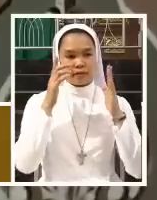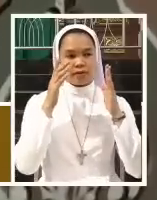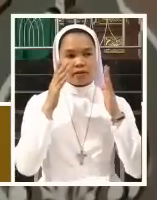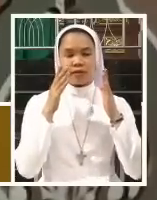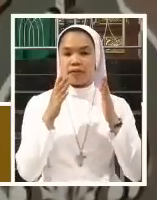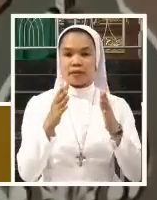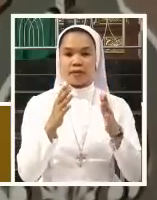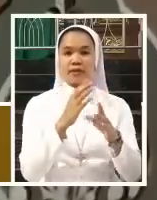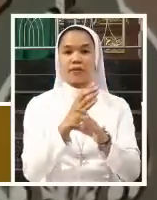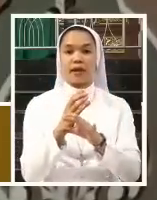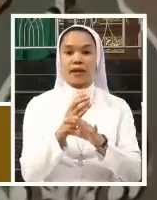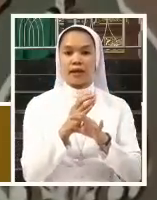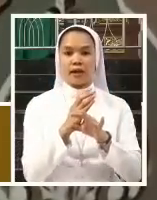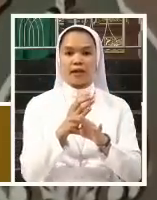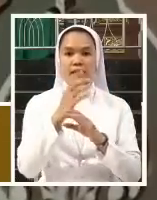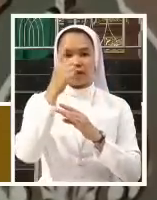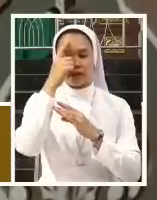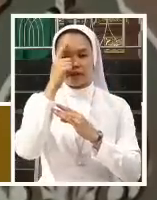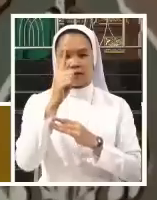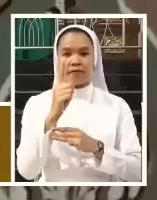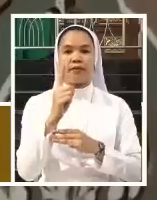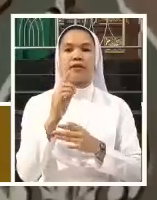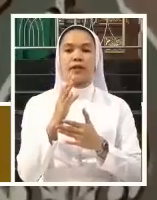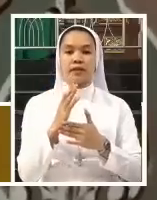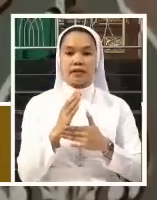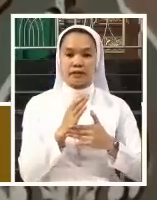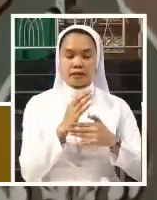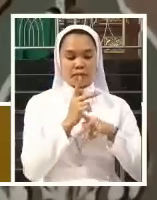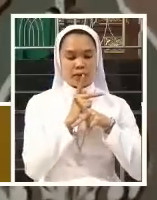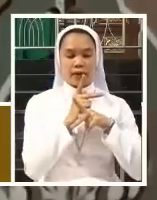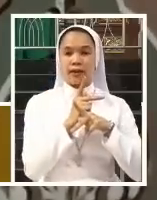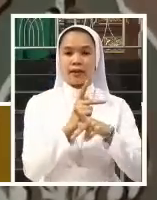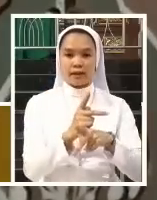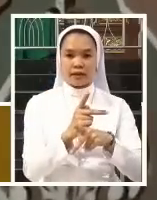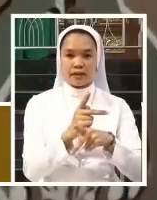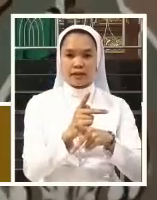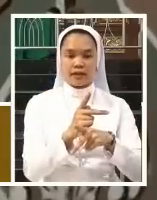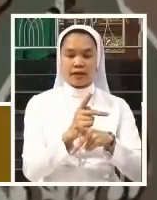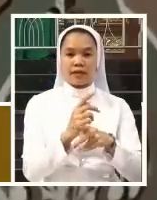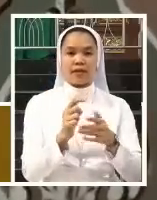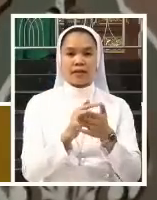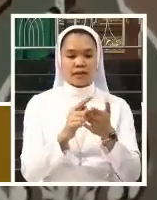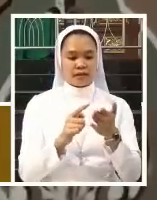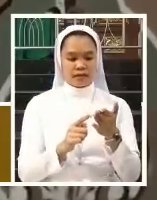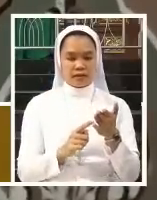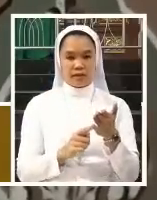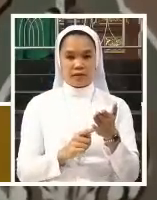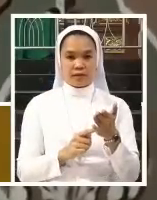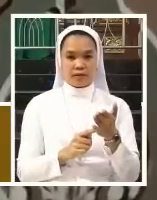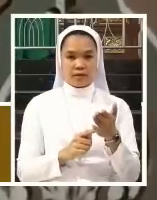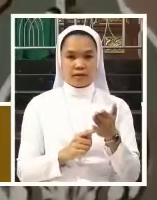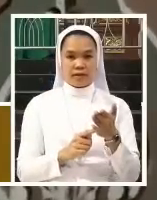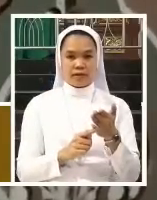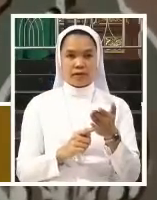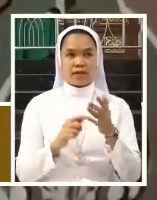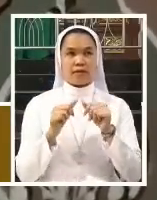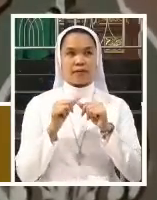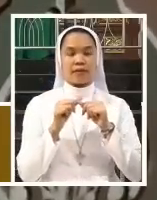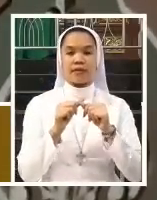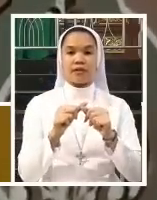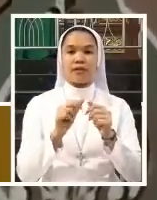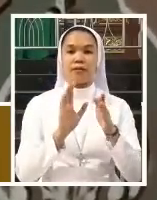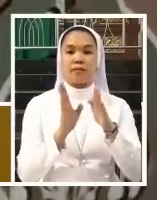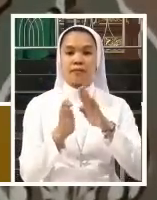to care for, to cherish, to protect. These three. And then we can truly